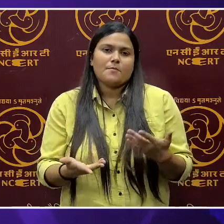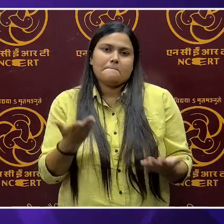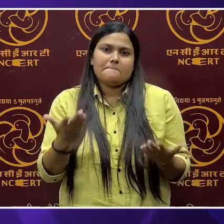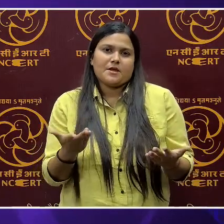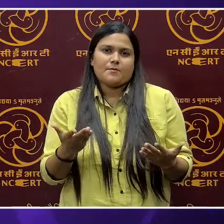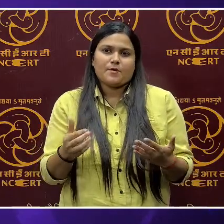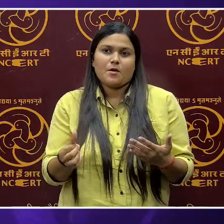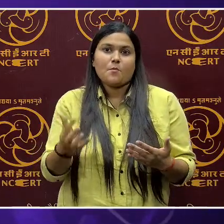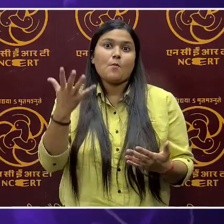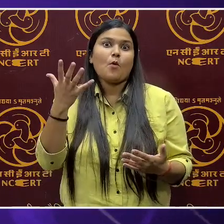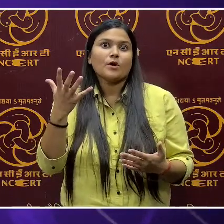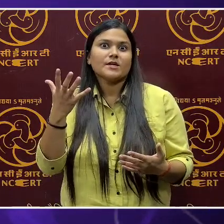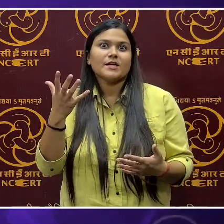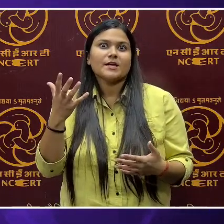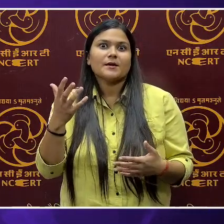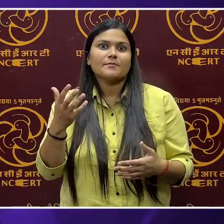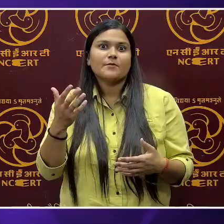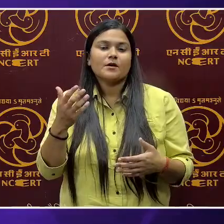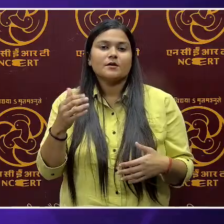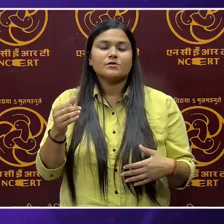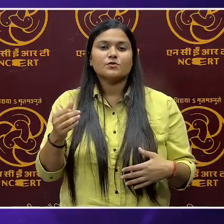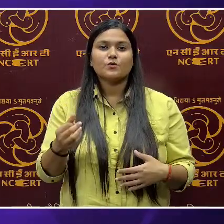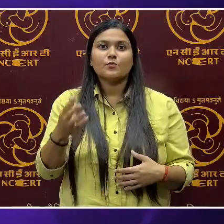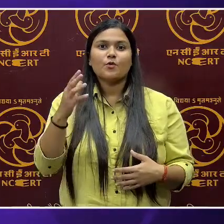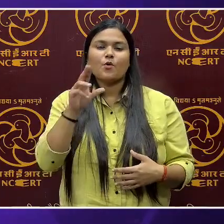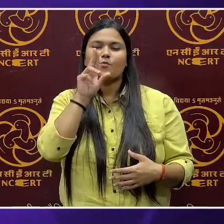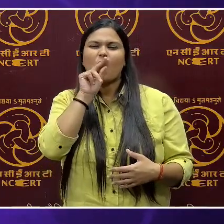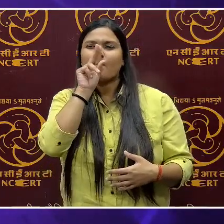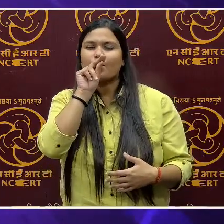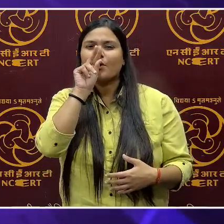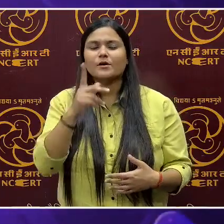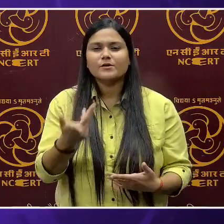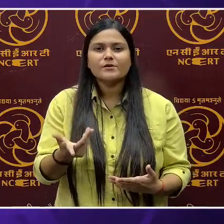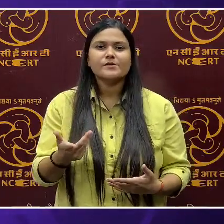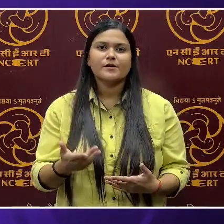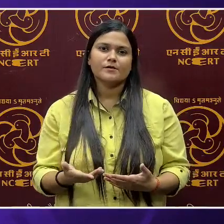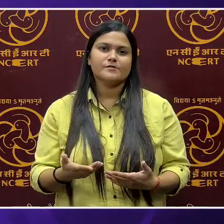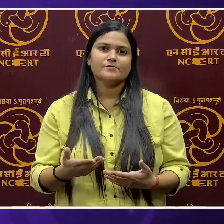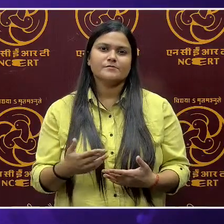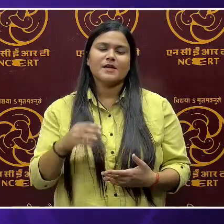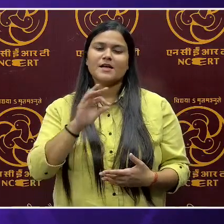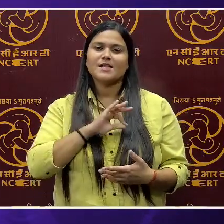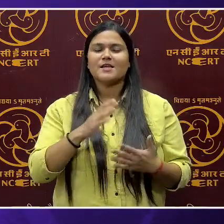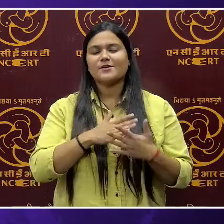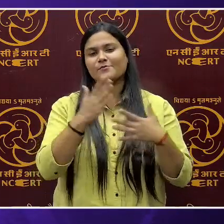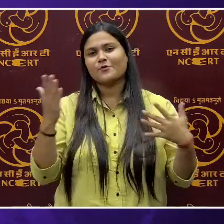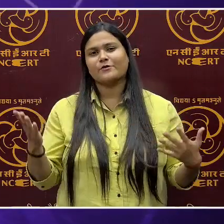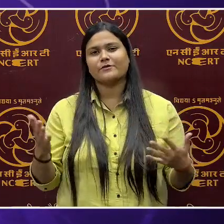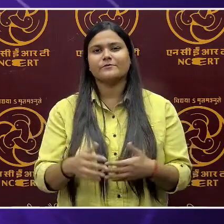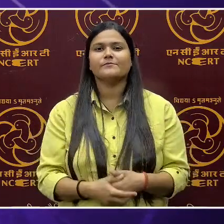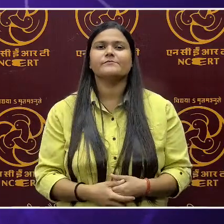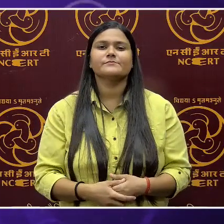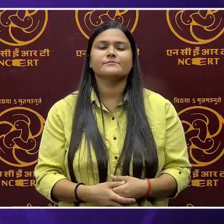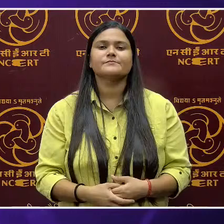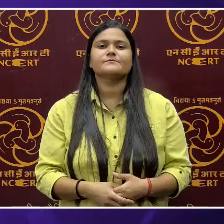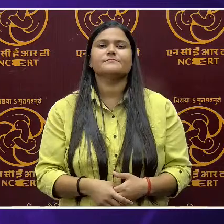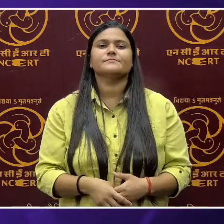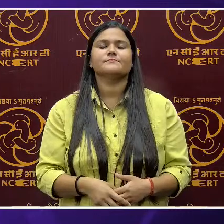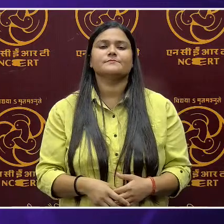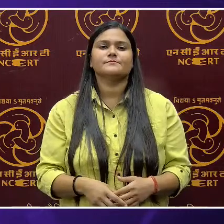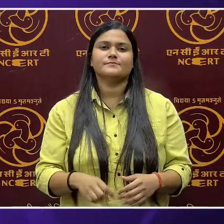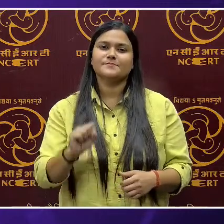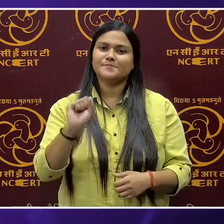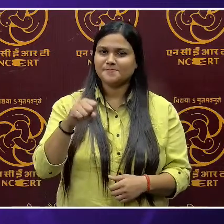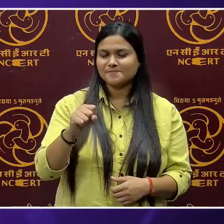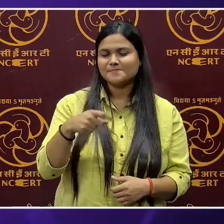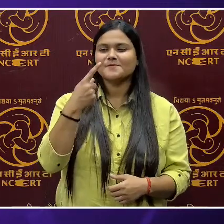who likes the rooster's sound when he does the cooking. In the morning, yes. Yes. Yes,